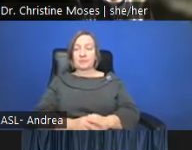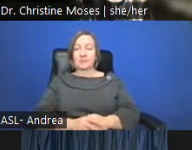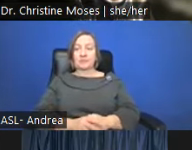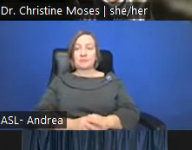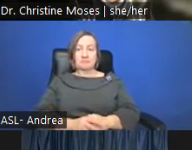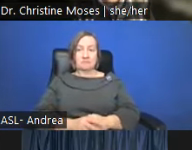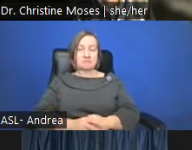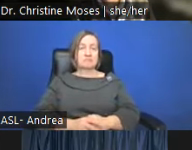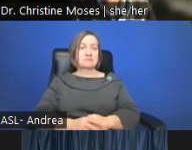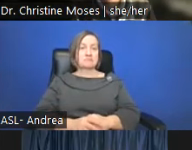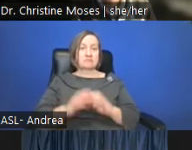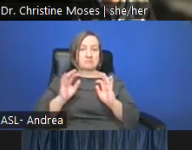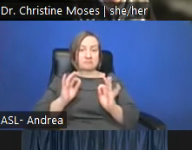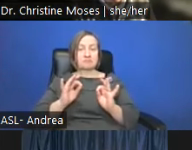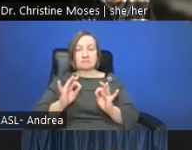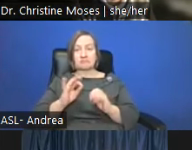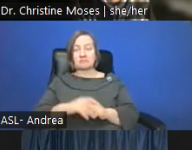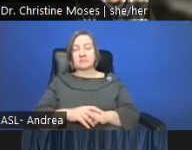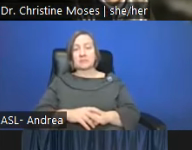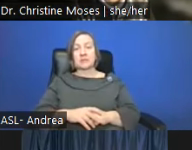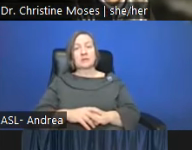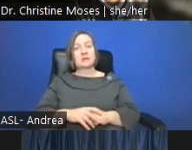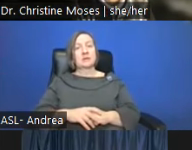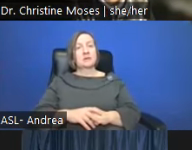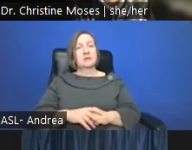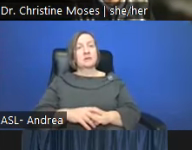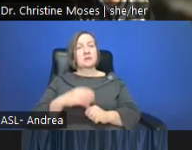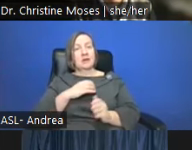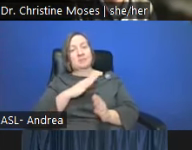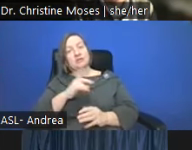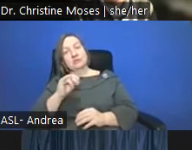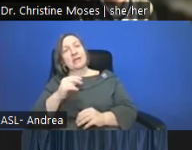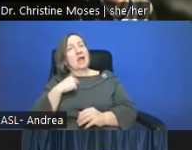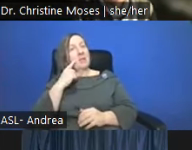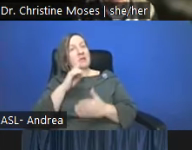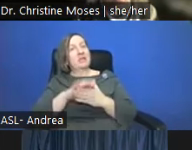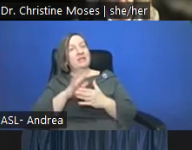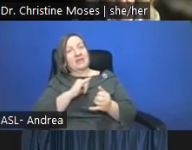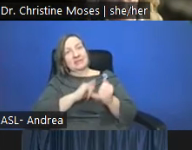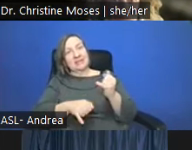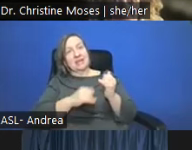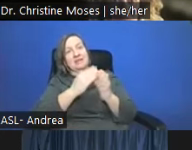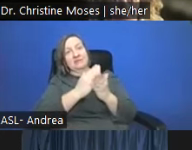Very good. So, and I believe that that's the end of section 3.